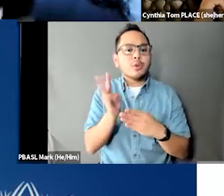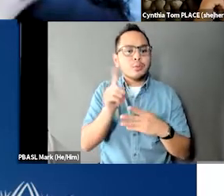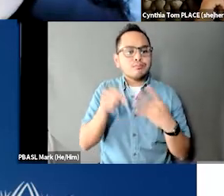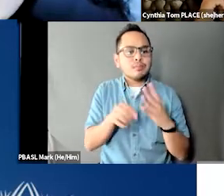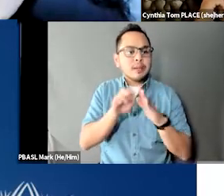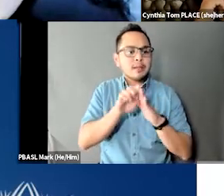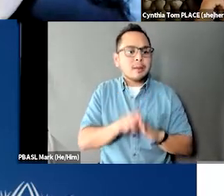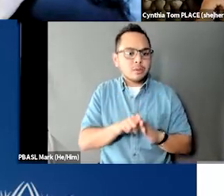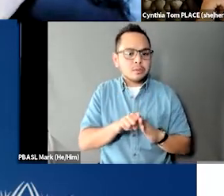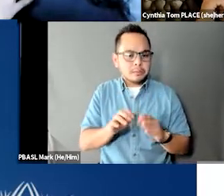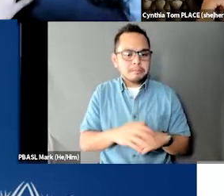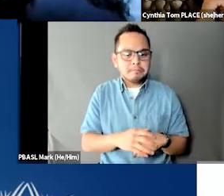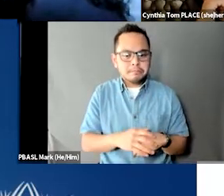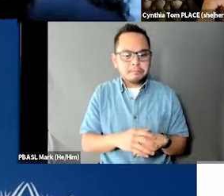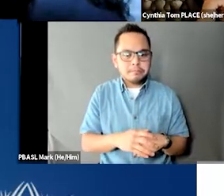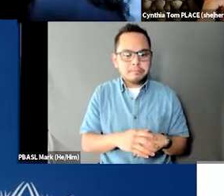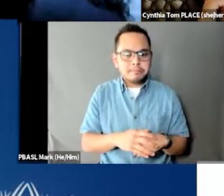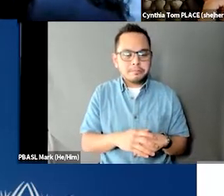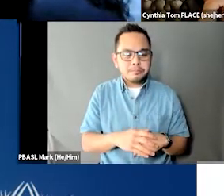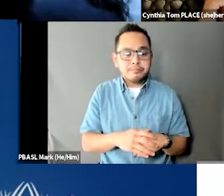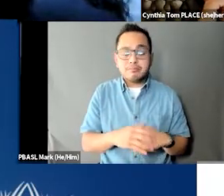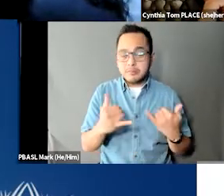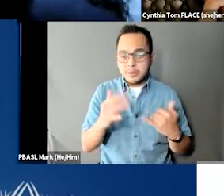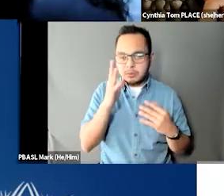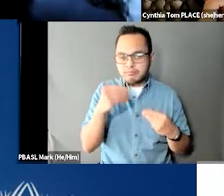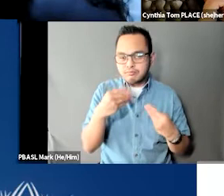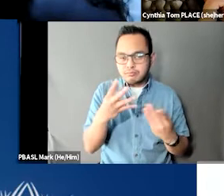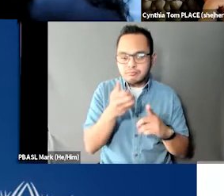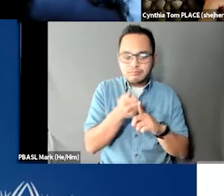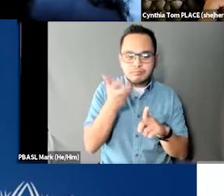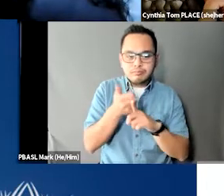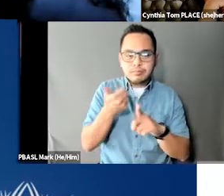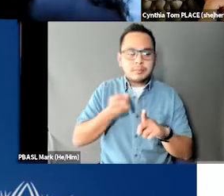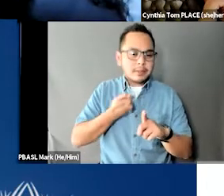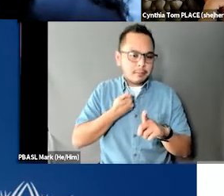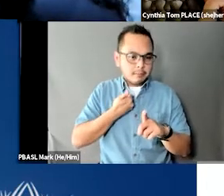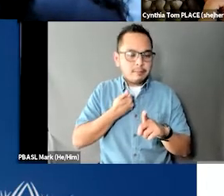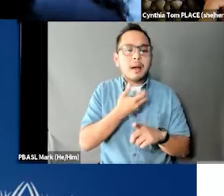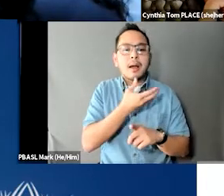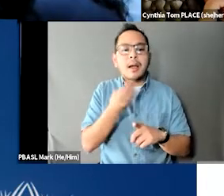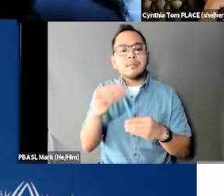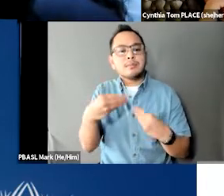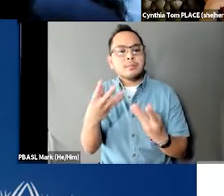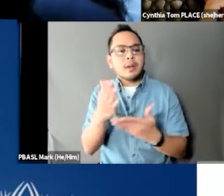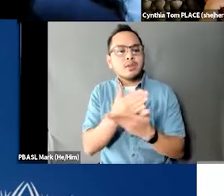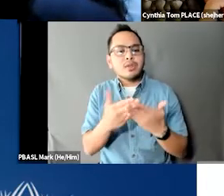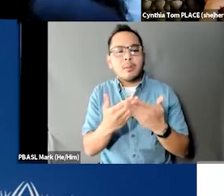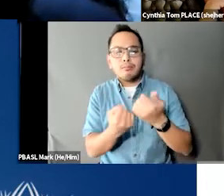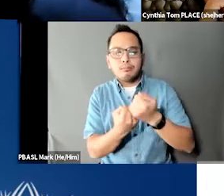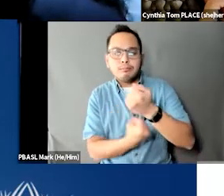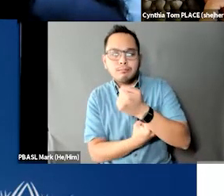its application. I'm going to provide a little bit of background about myself, as well as provide some